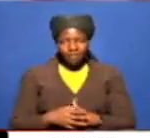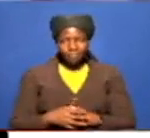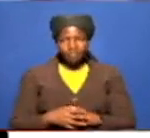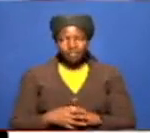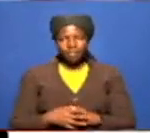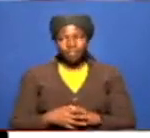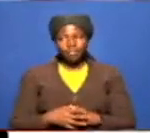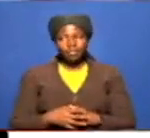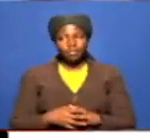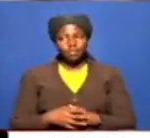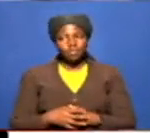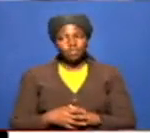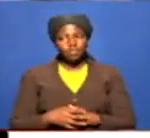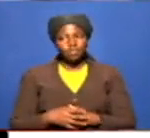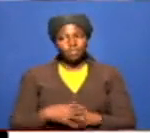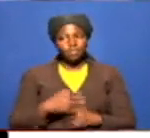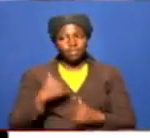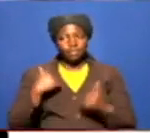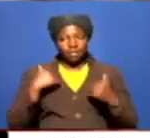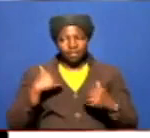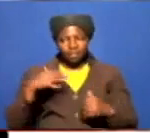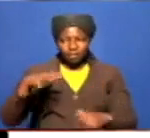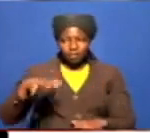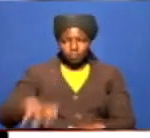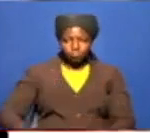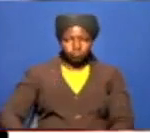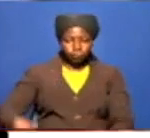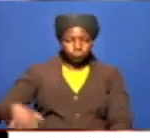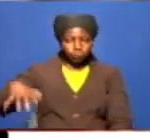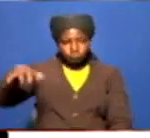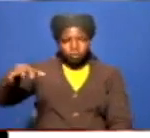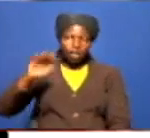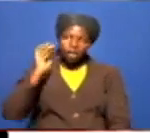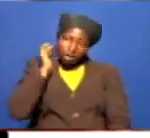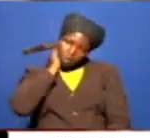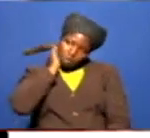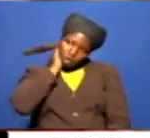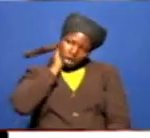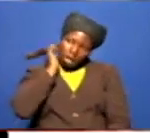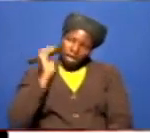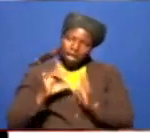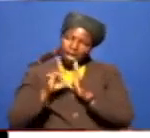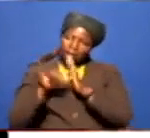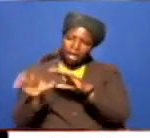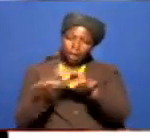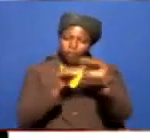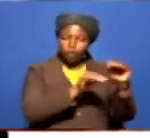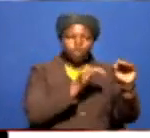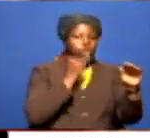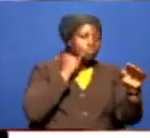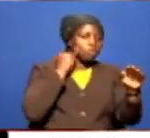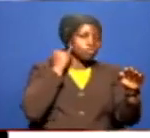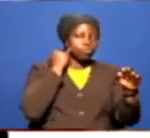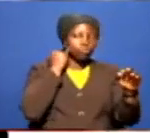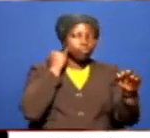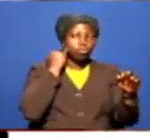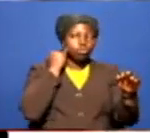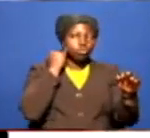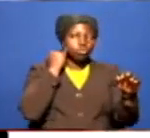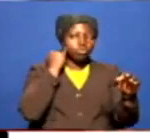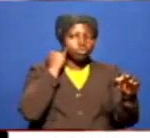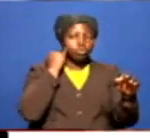born and brought up in Moran, but migrated to Nakuru in 1963, and has lived